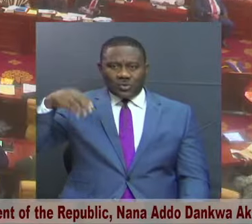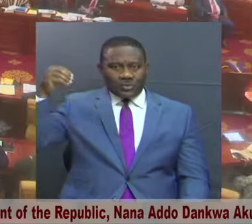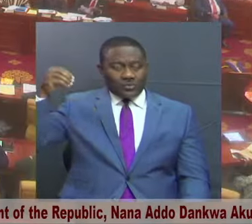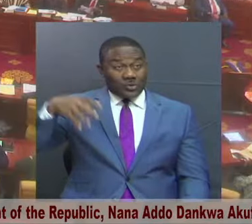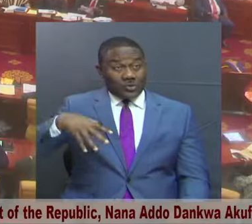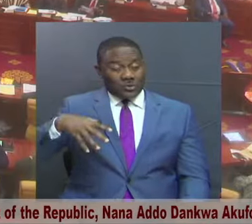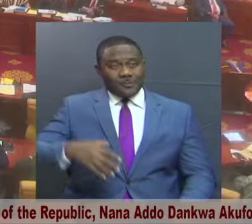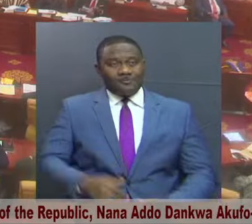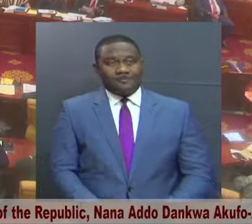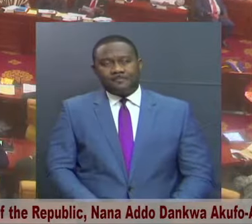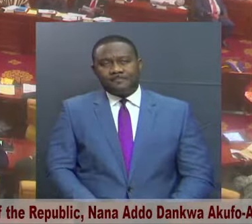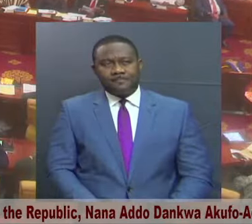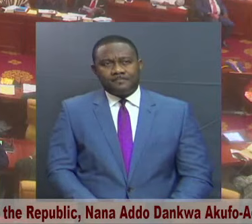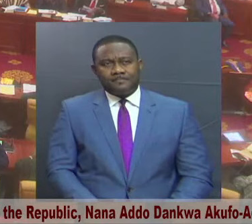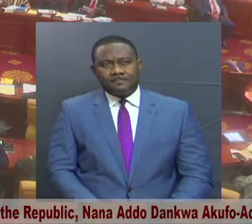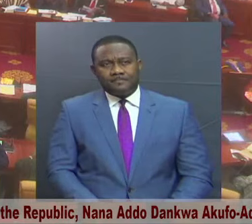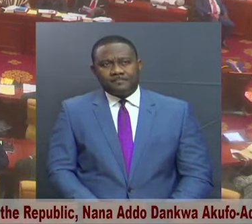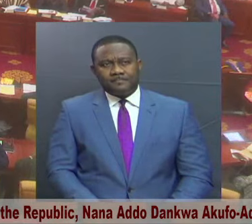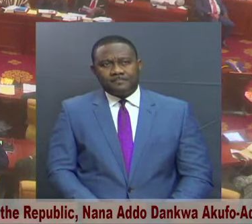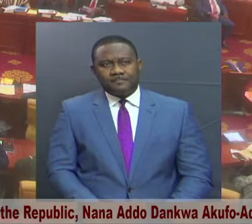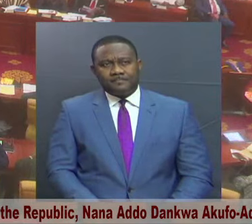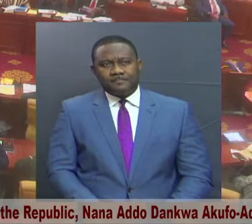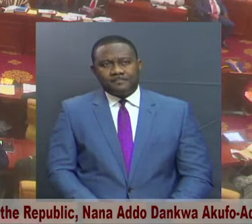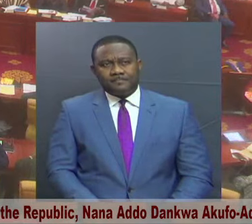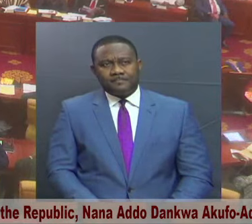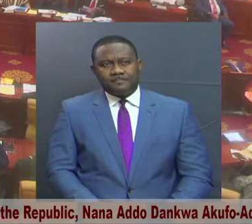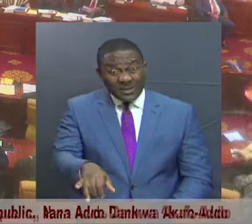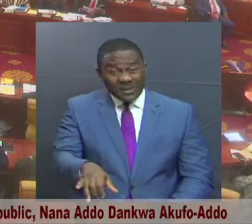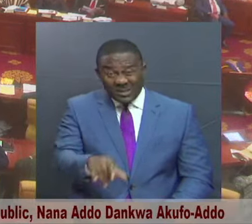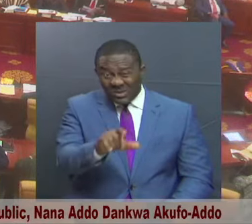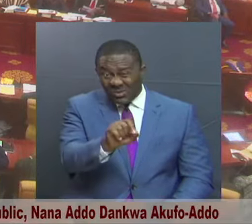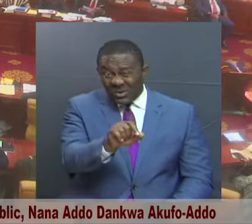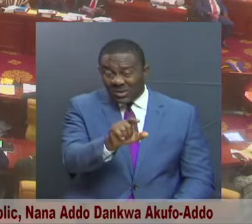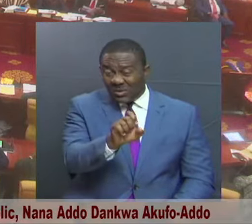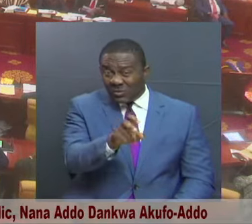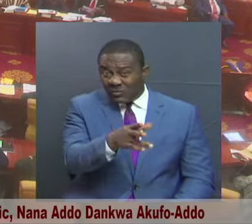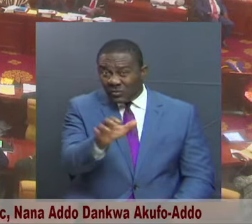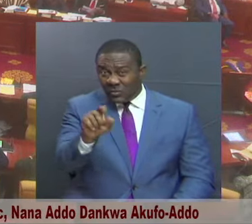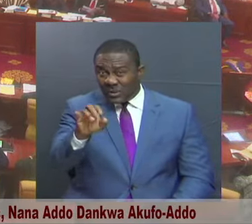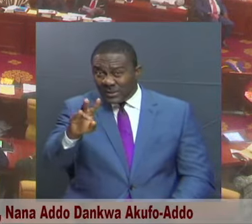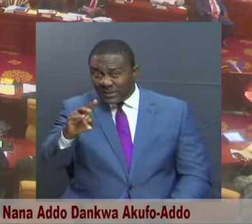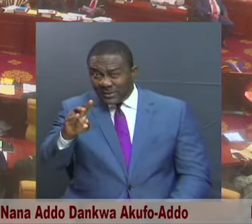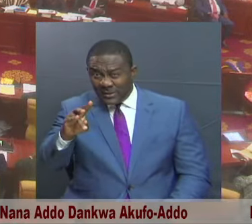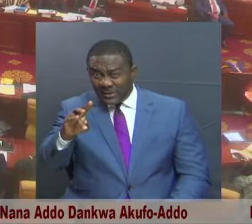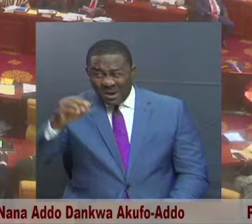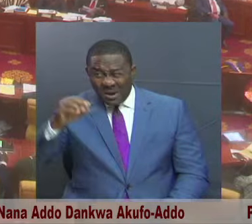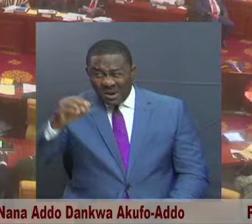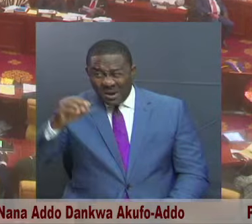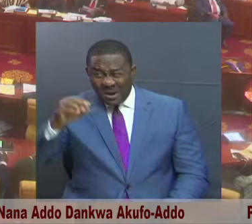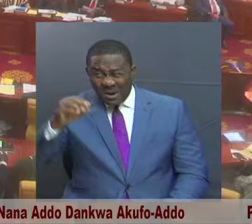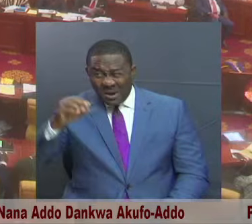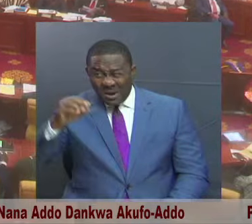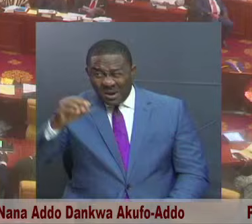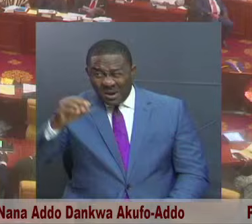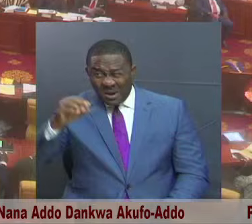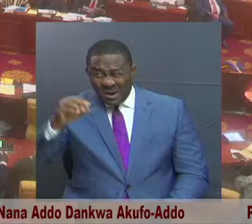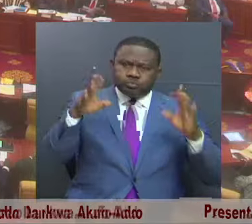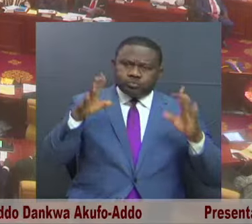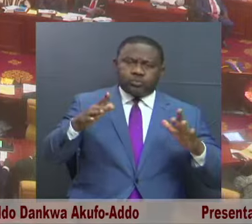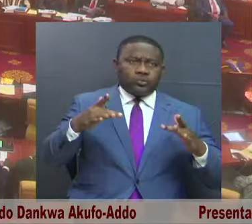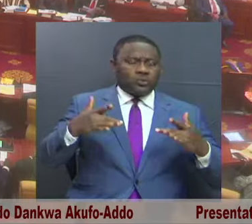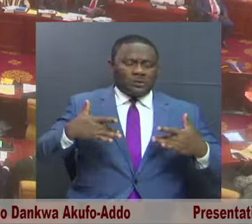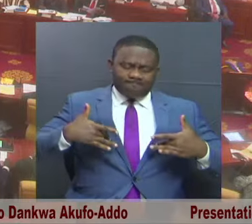dooma it was symptomatic of A Dysfunctional system and it caused widespread